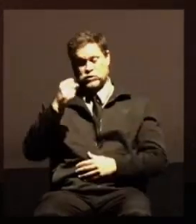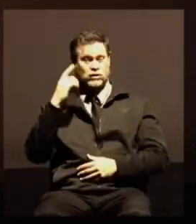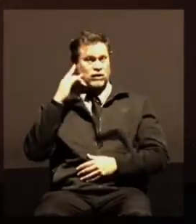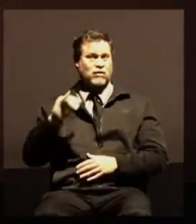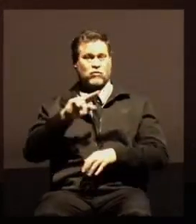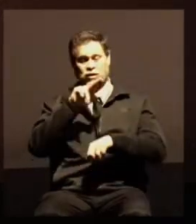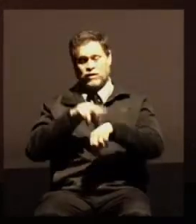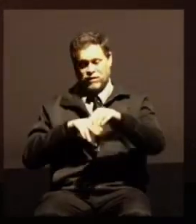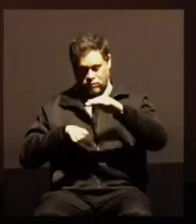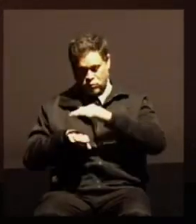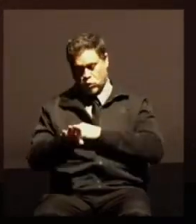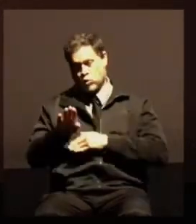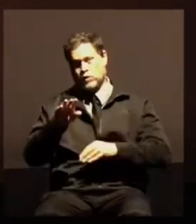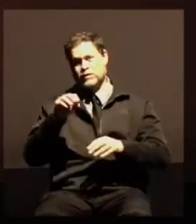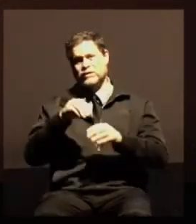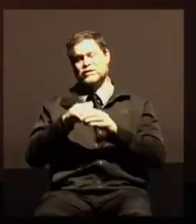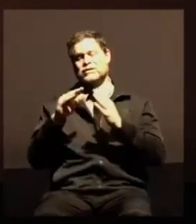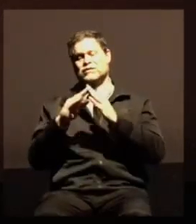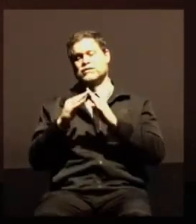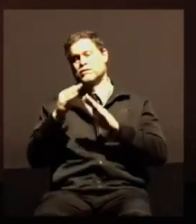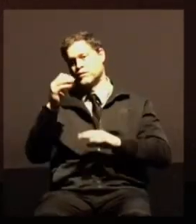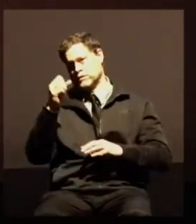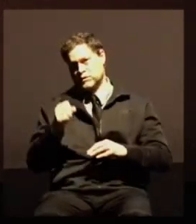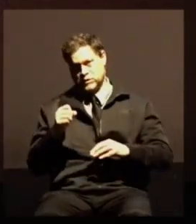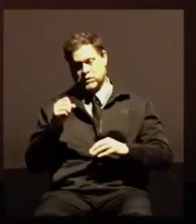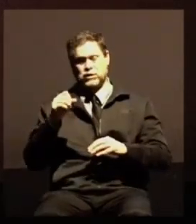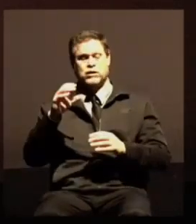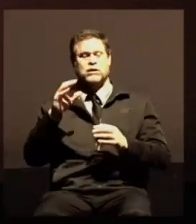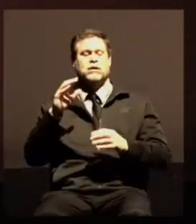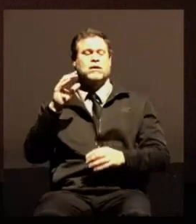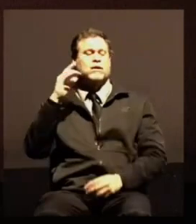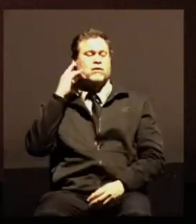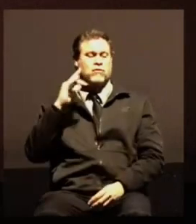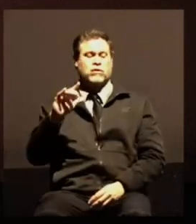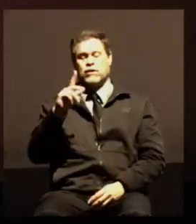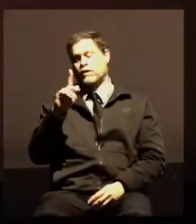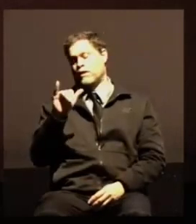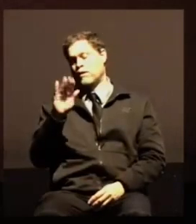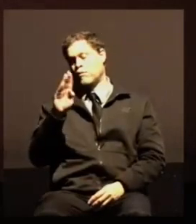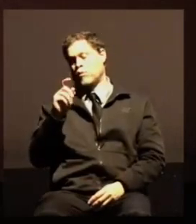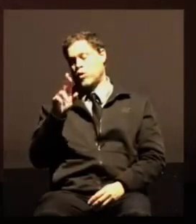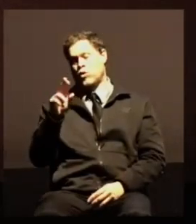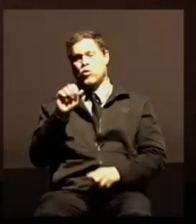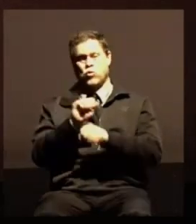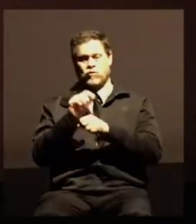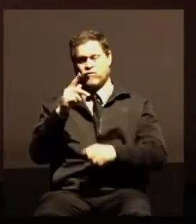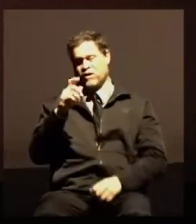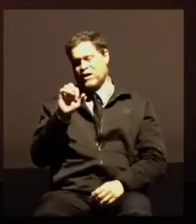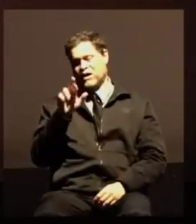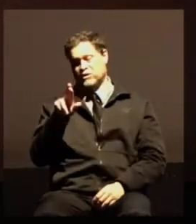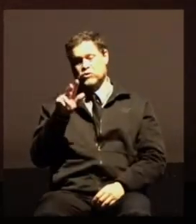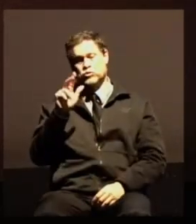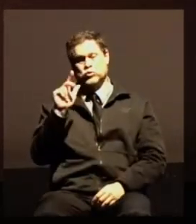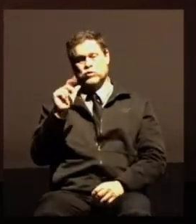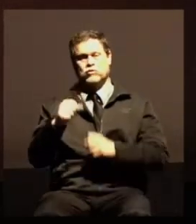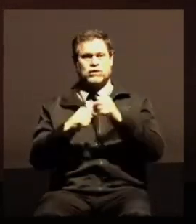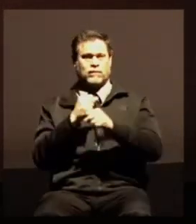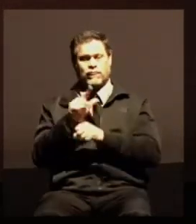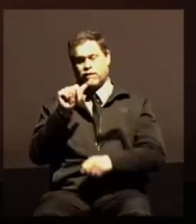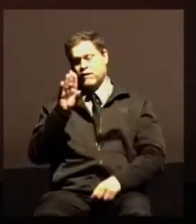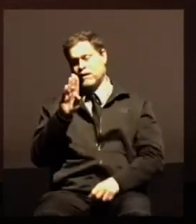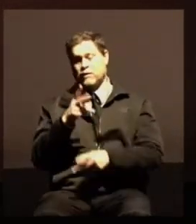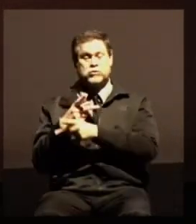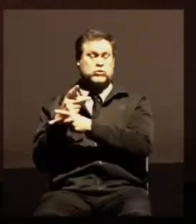California native, born in San Diego, California, by my mother, Kelly Barker, who has worked for Kaiser 23 years as a lab